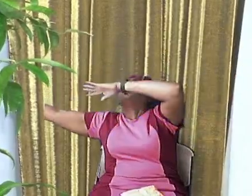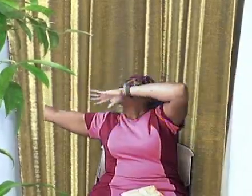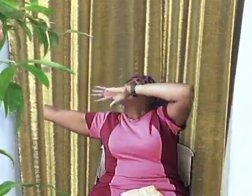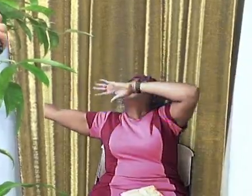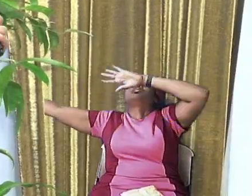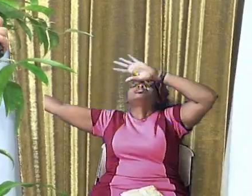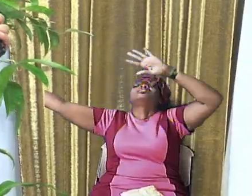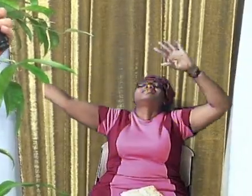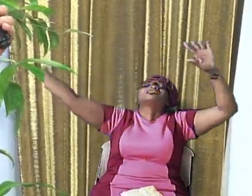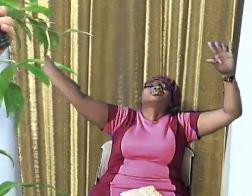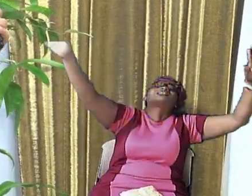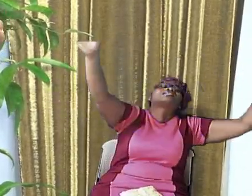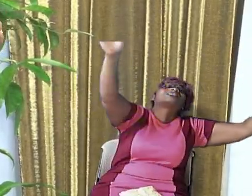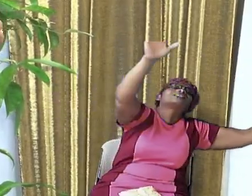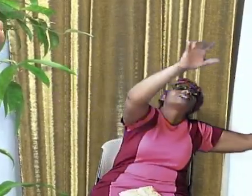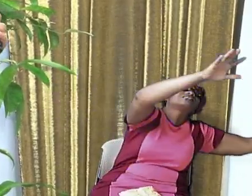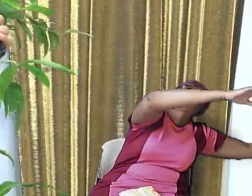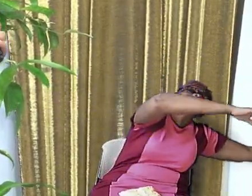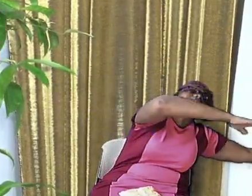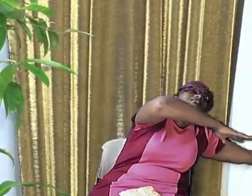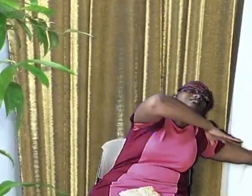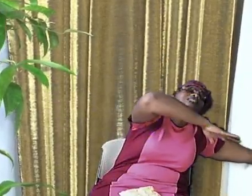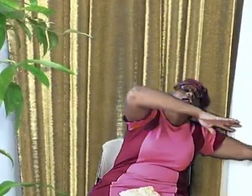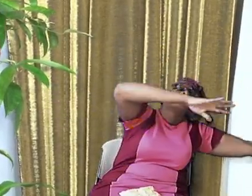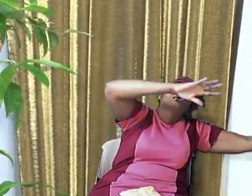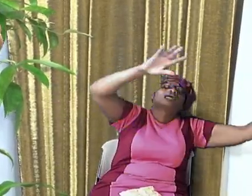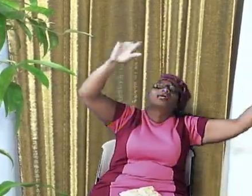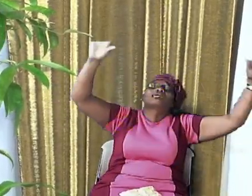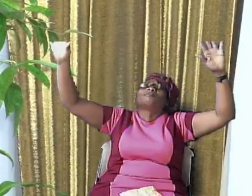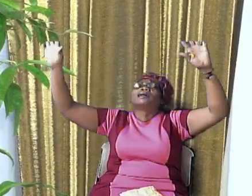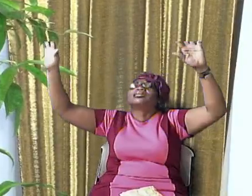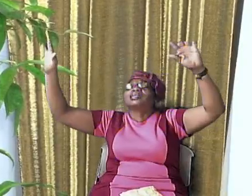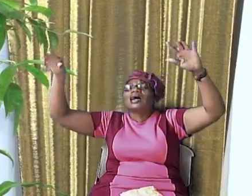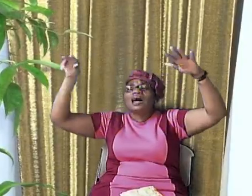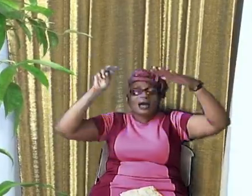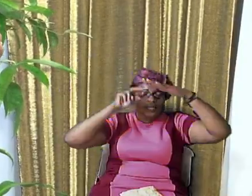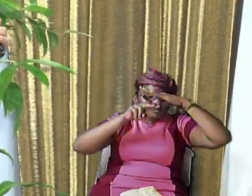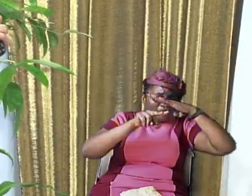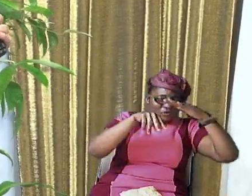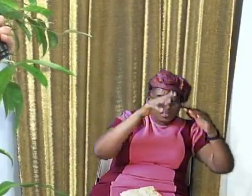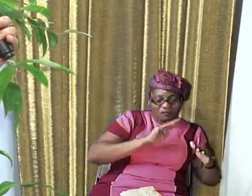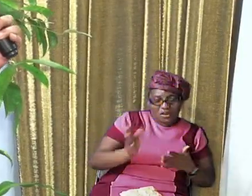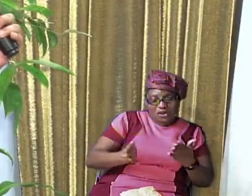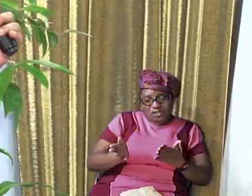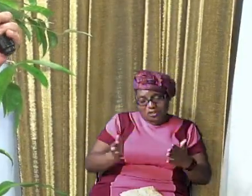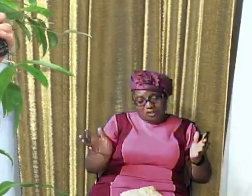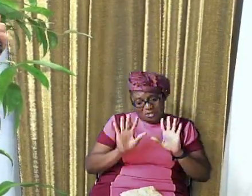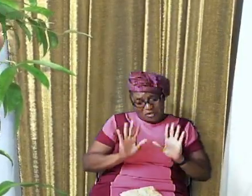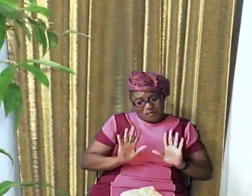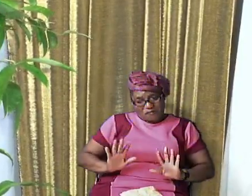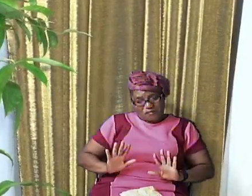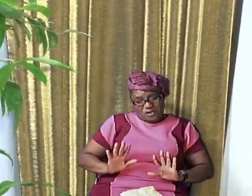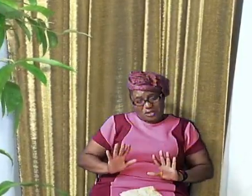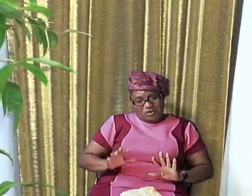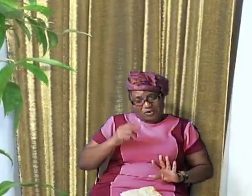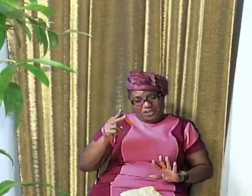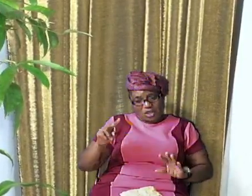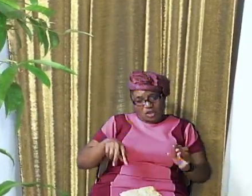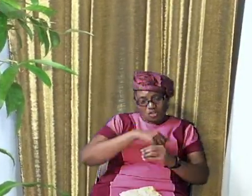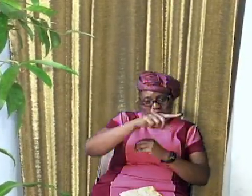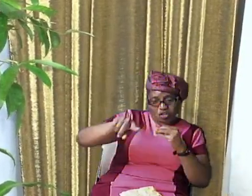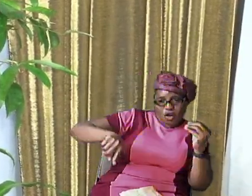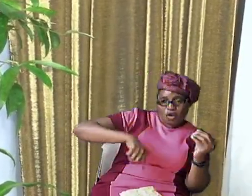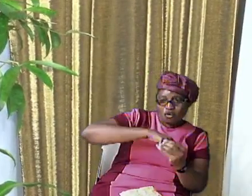Hear me this morning. The prophet of God's servant was so afraid when he saw that they were